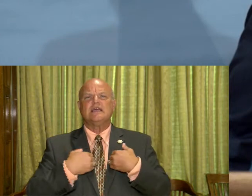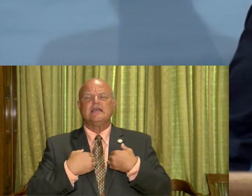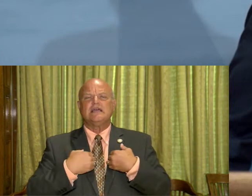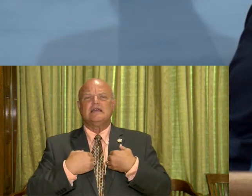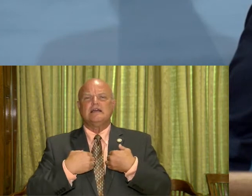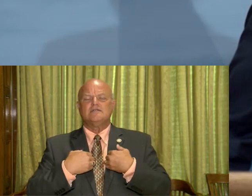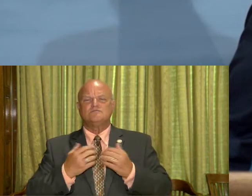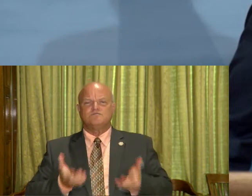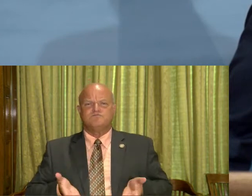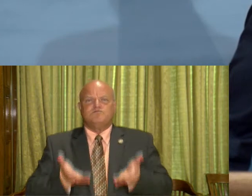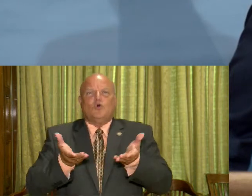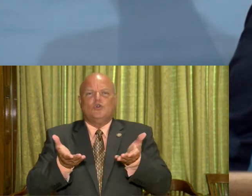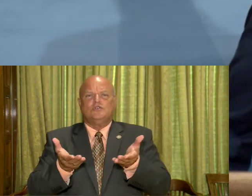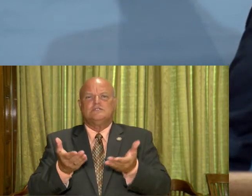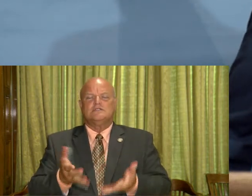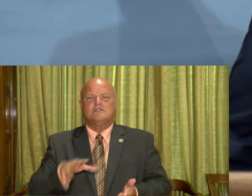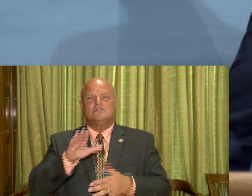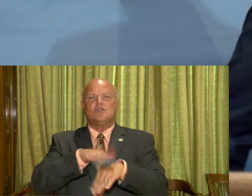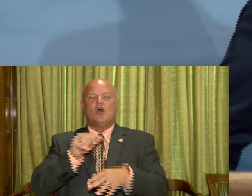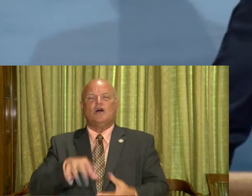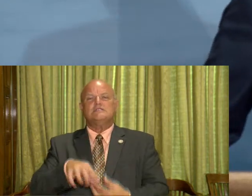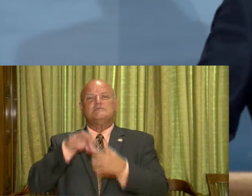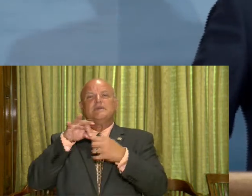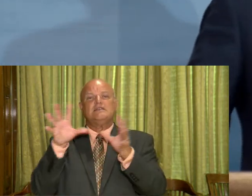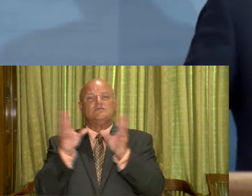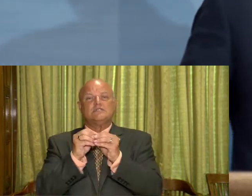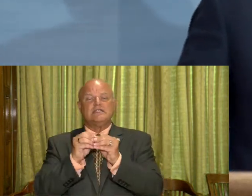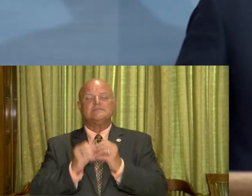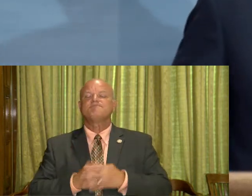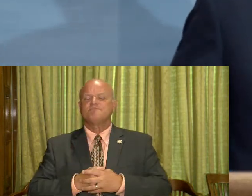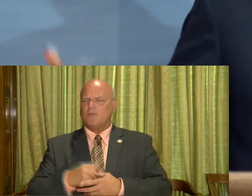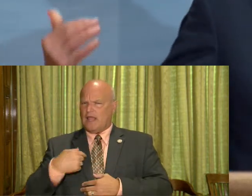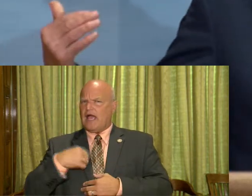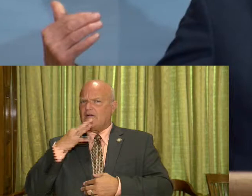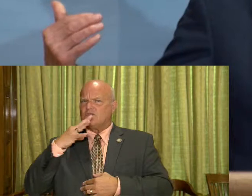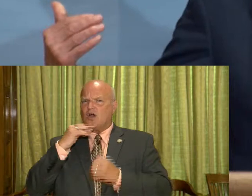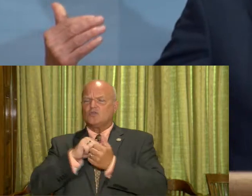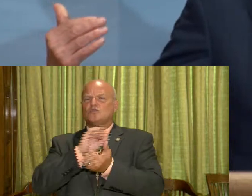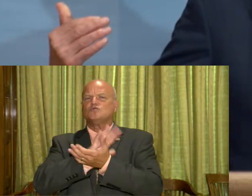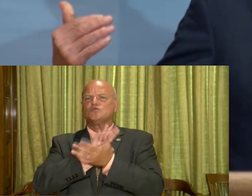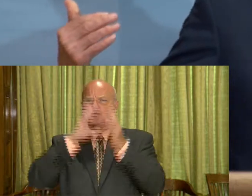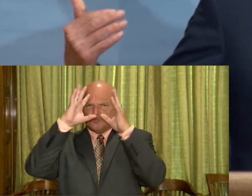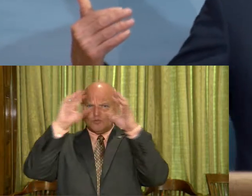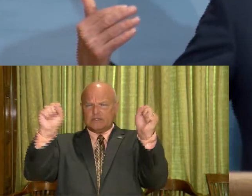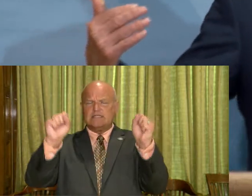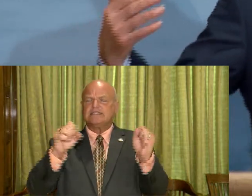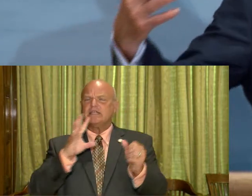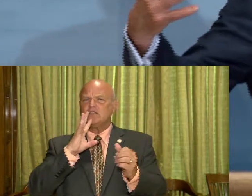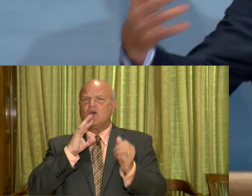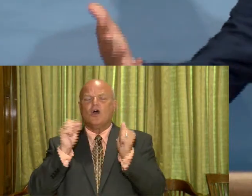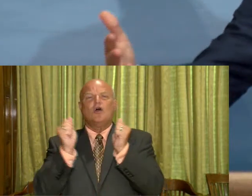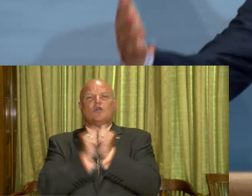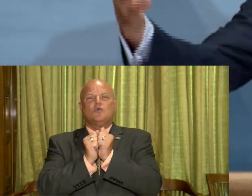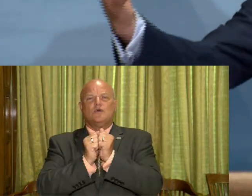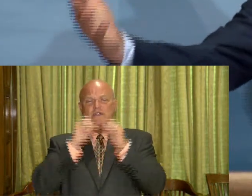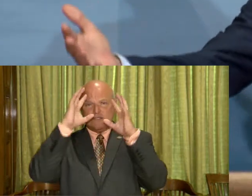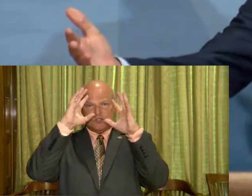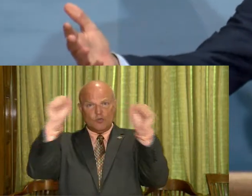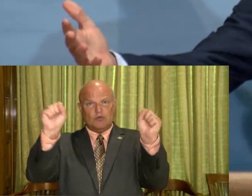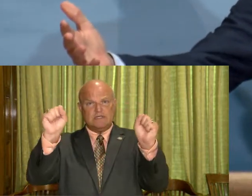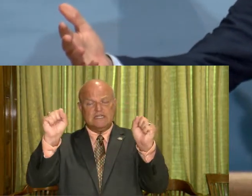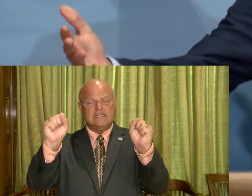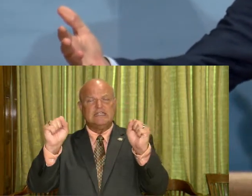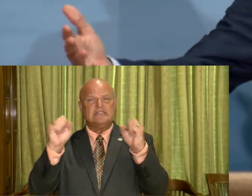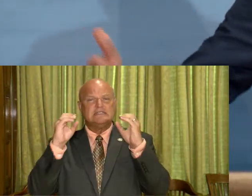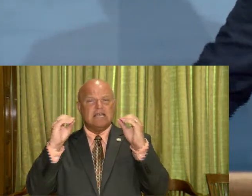your decision to call for the special session? You know, I've talked to a lot of school superintendents. I spoke this week to the superintendents,